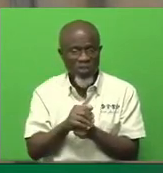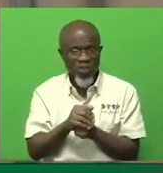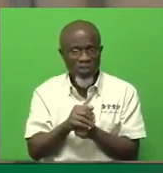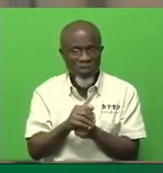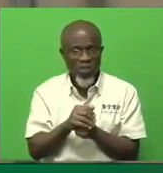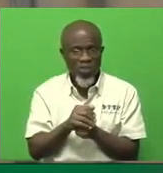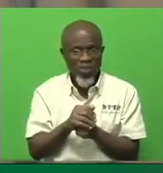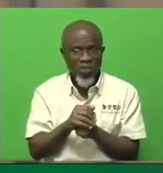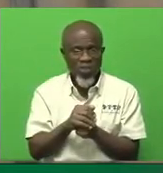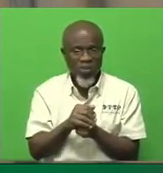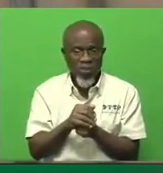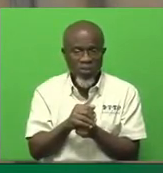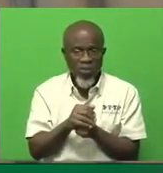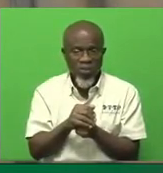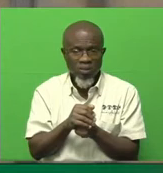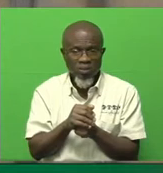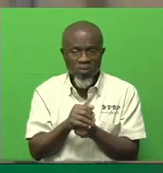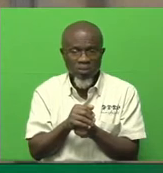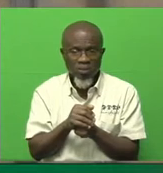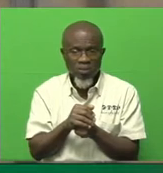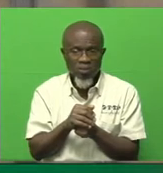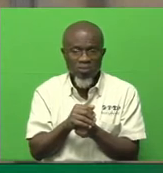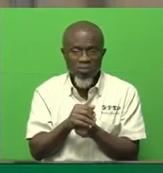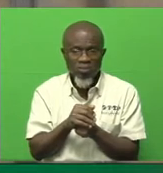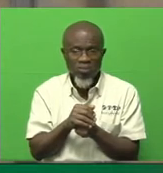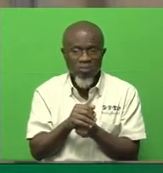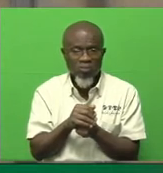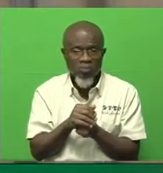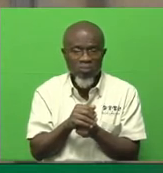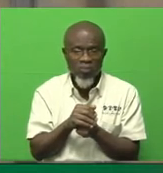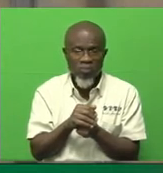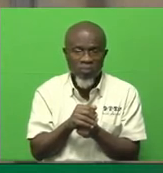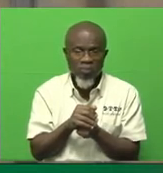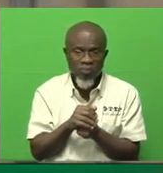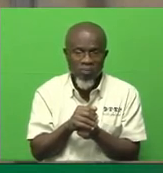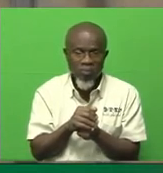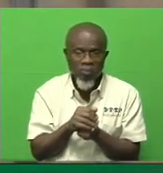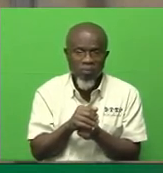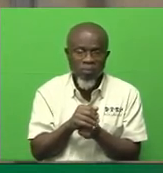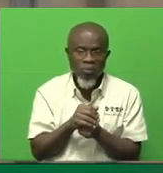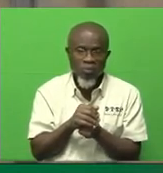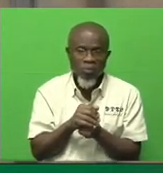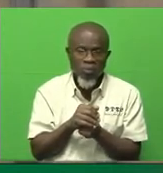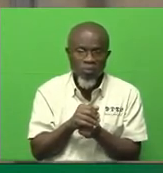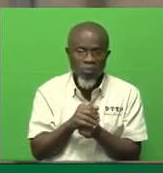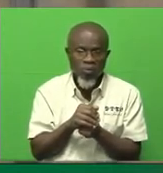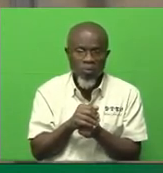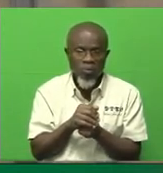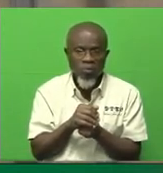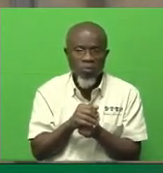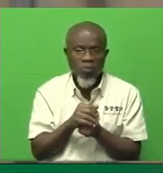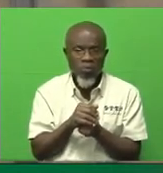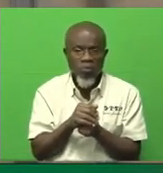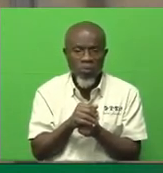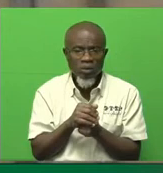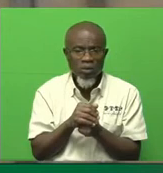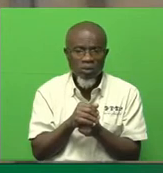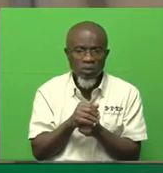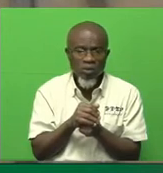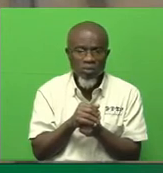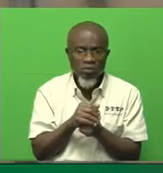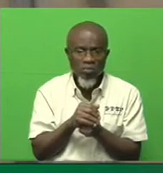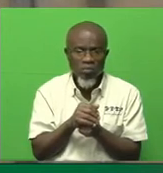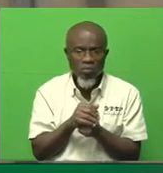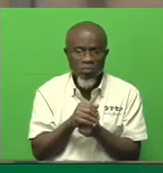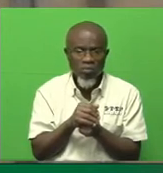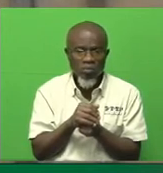member whose name I don't like to call any public domain who is also obstetrician and gynecologists Who